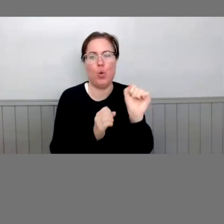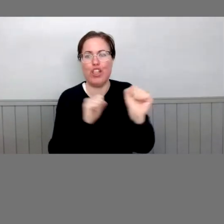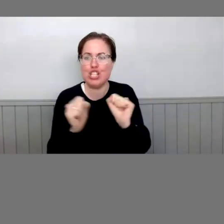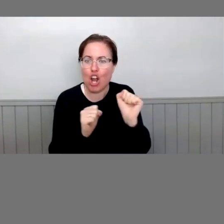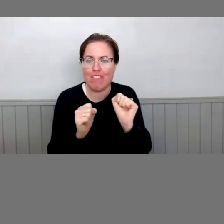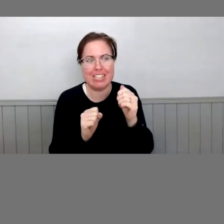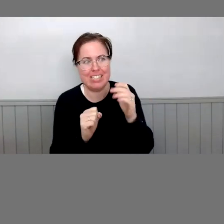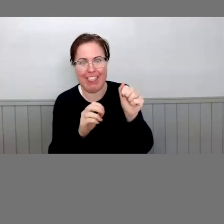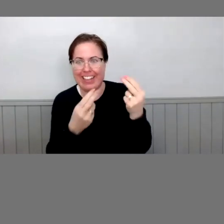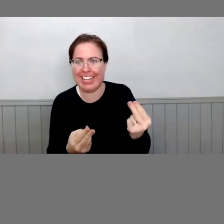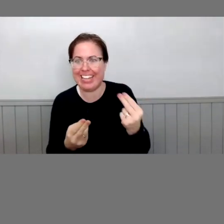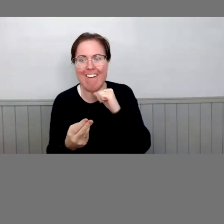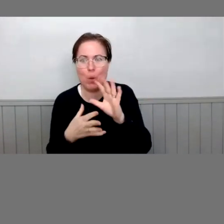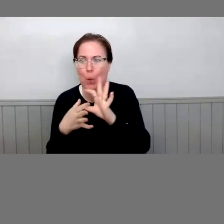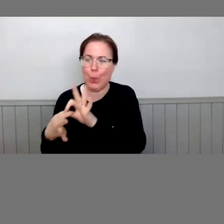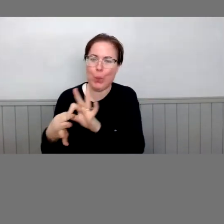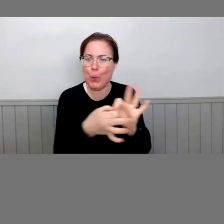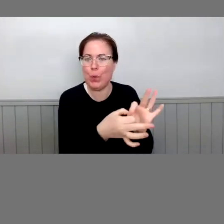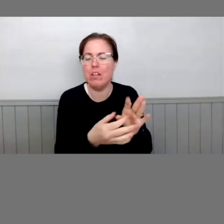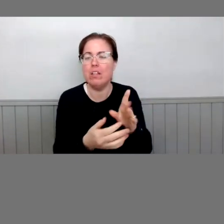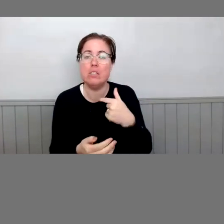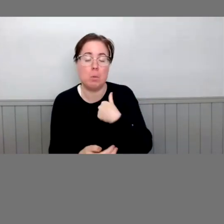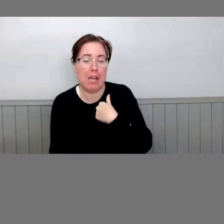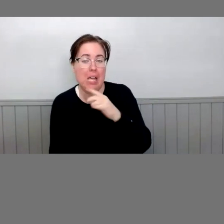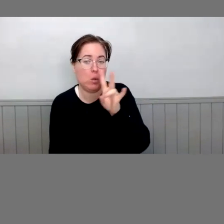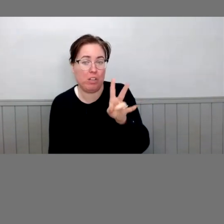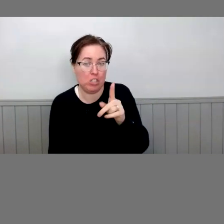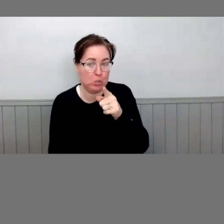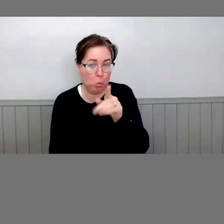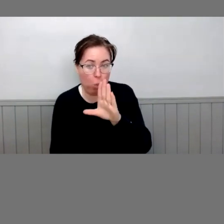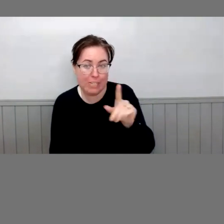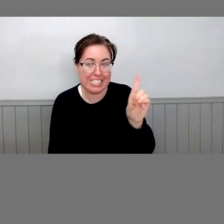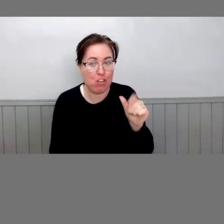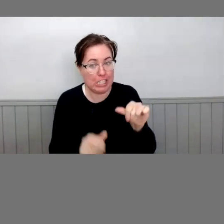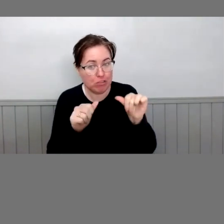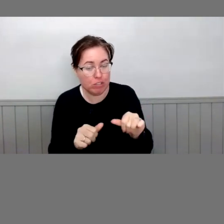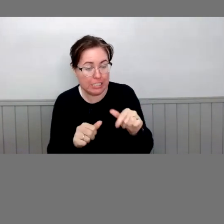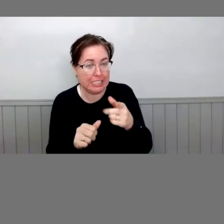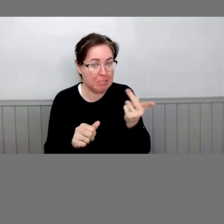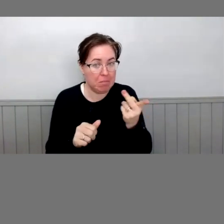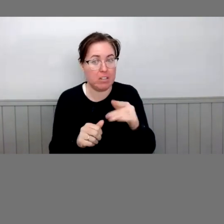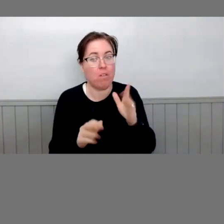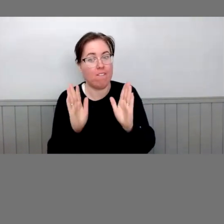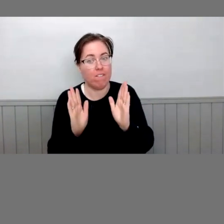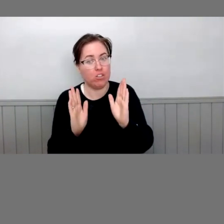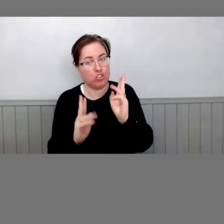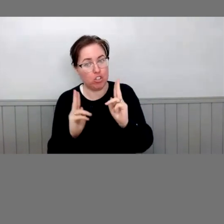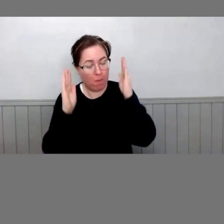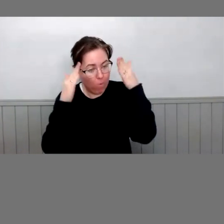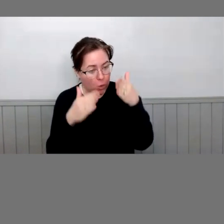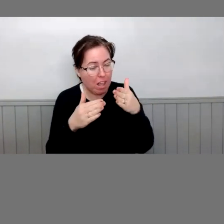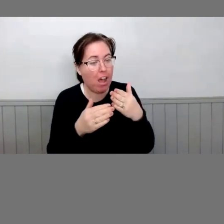may need. The question is, would Louise and Darren agree that more emphasis should be placed on needs-based approaches rather